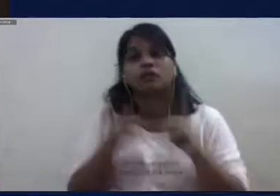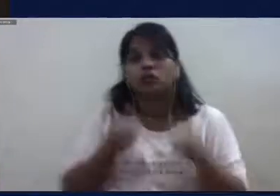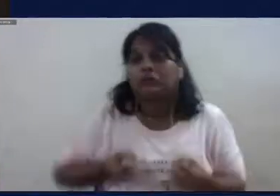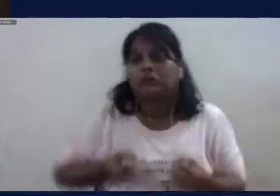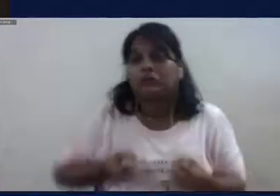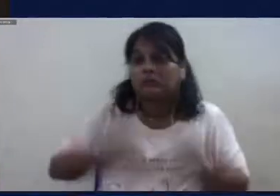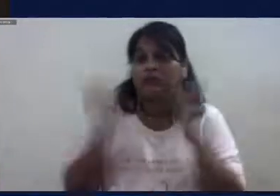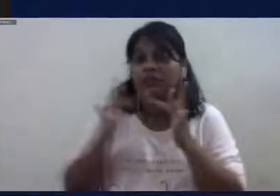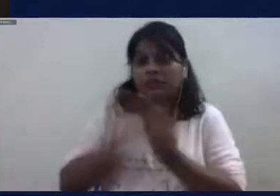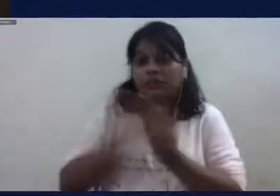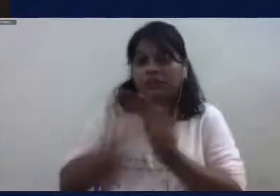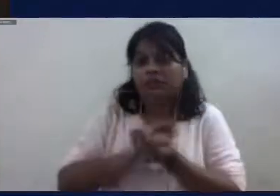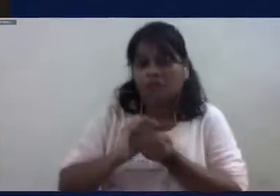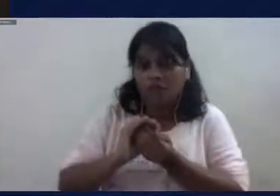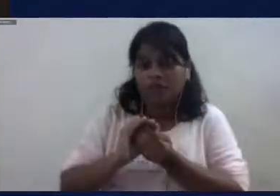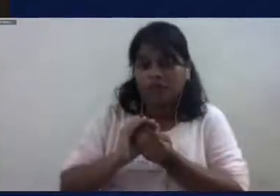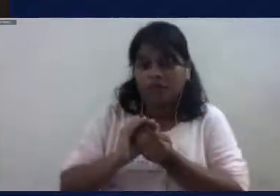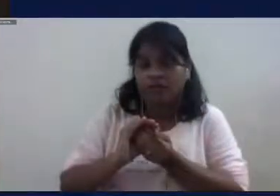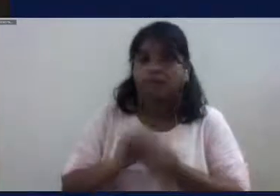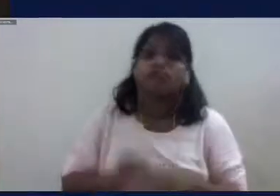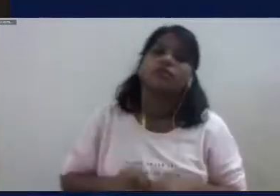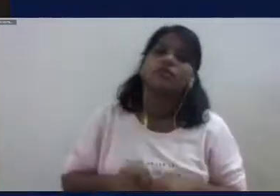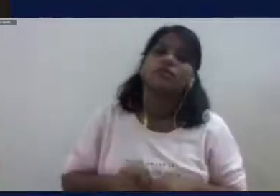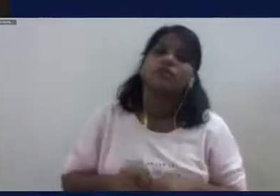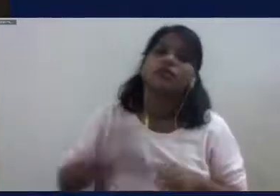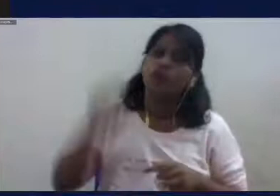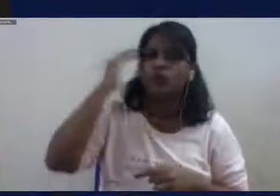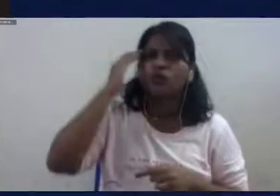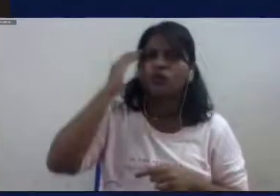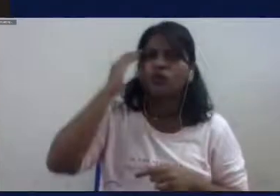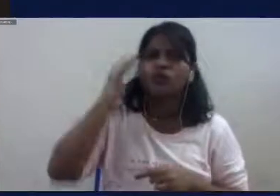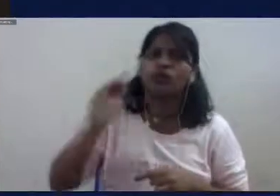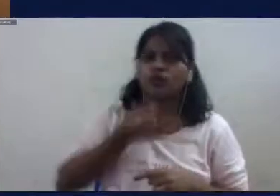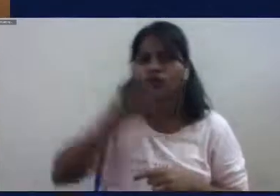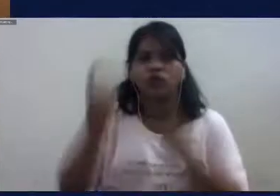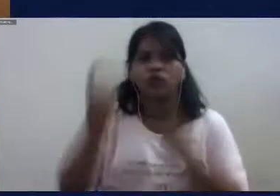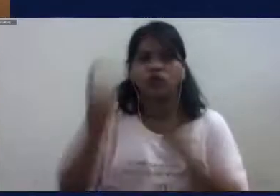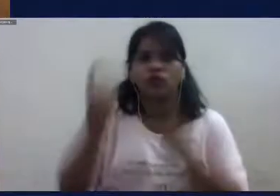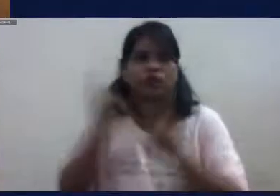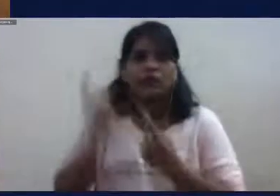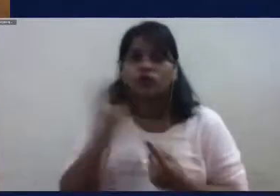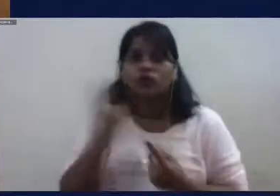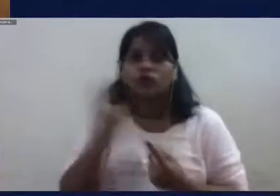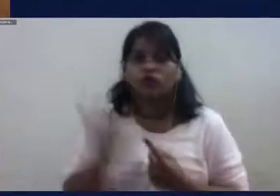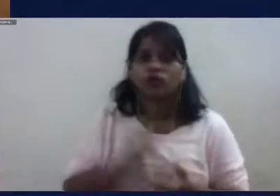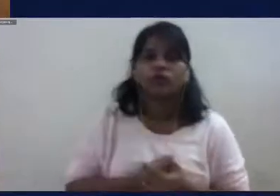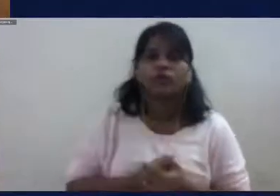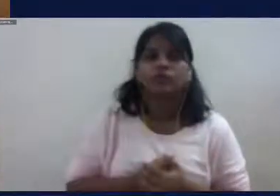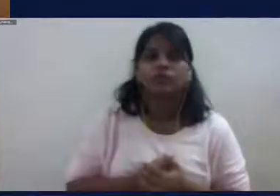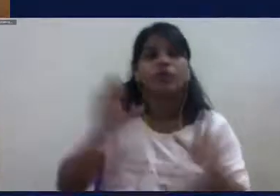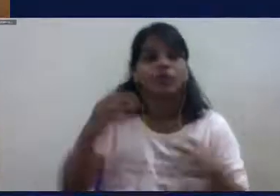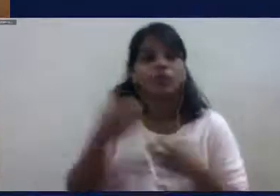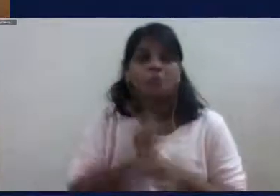internet banking, and they are known for their future thinking and vision. They've also